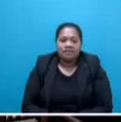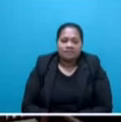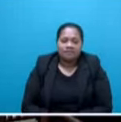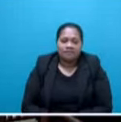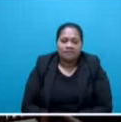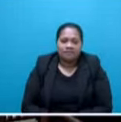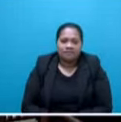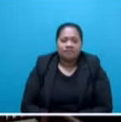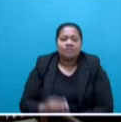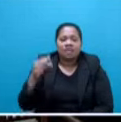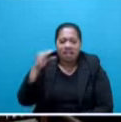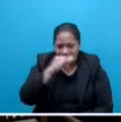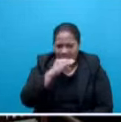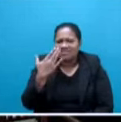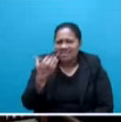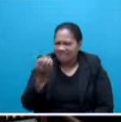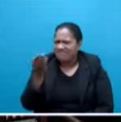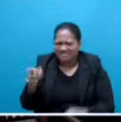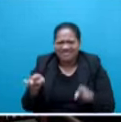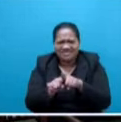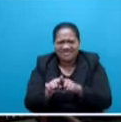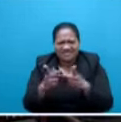Lunch is provided in the usual place